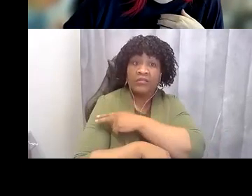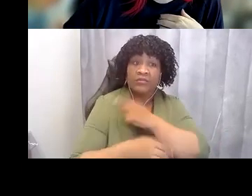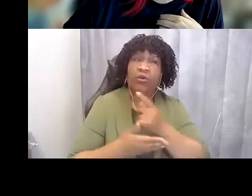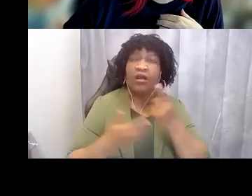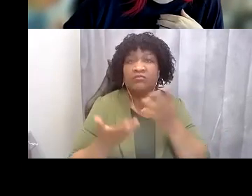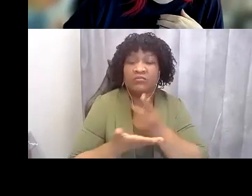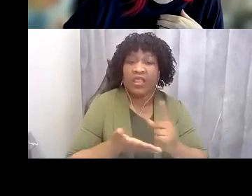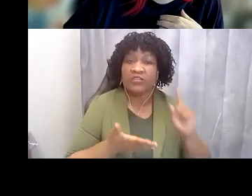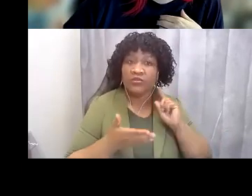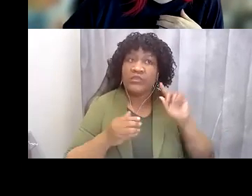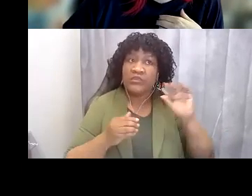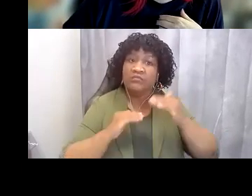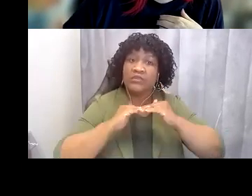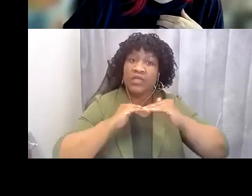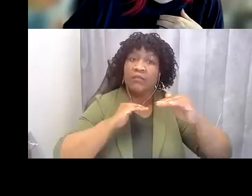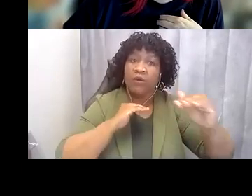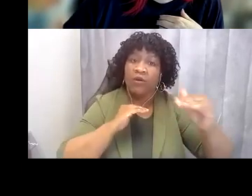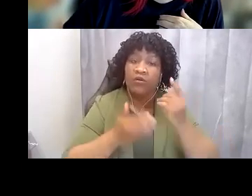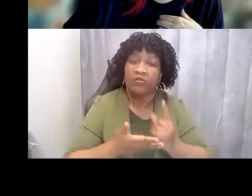been stable.